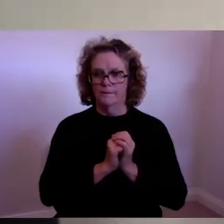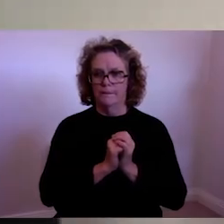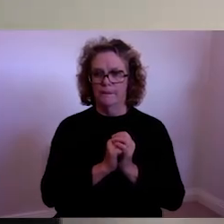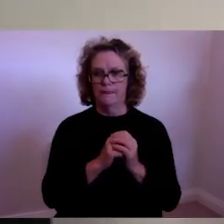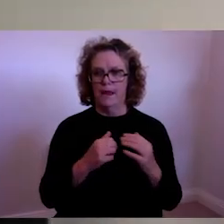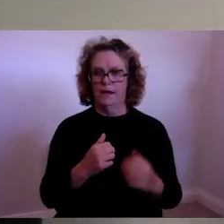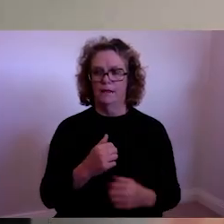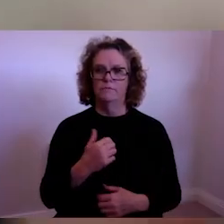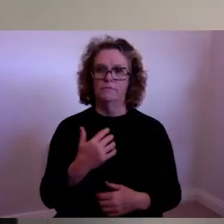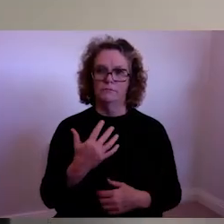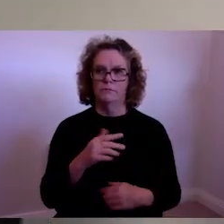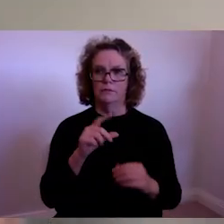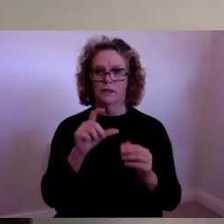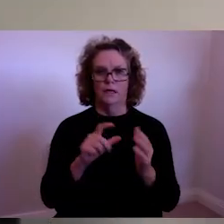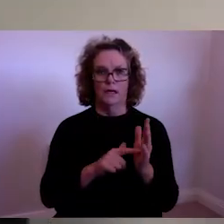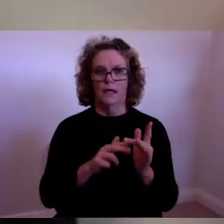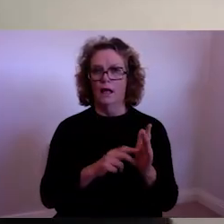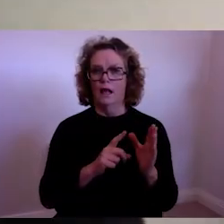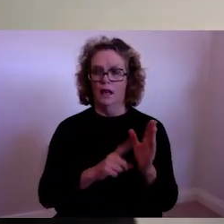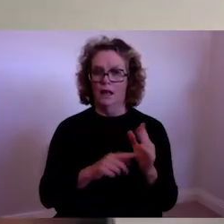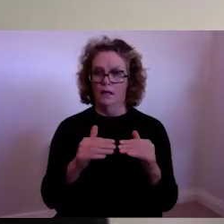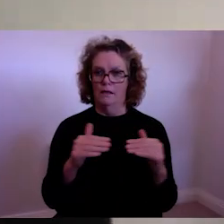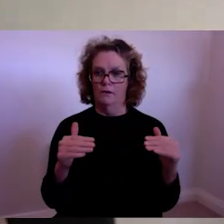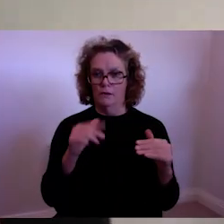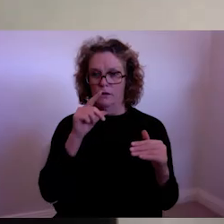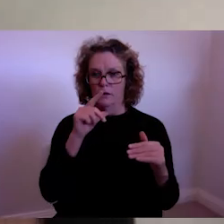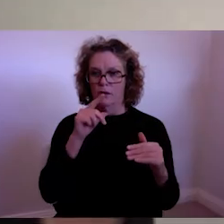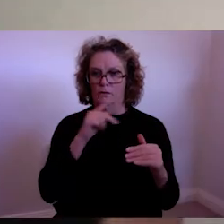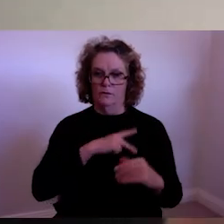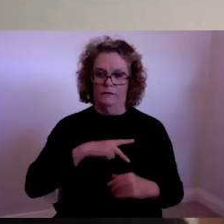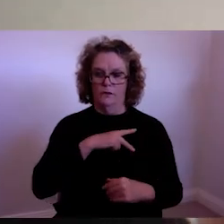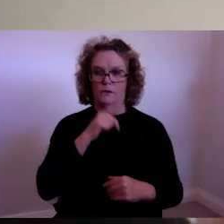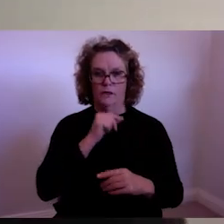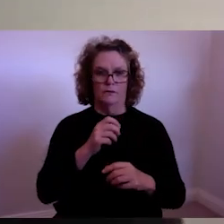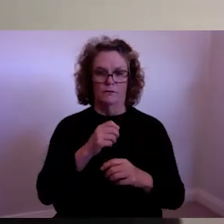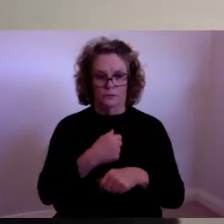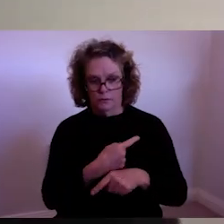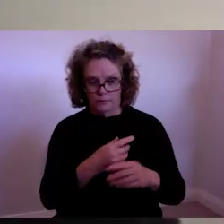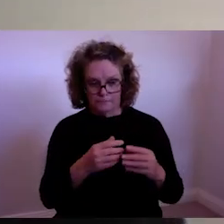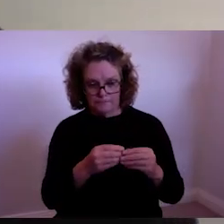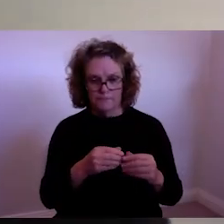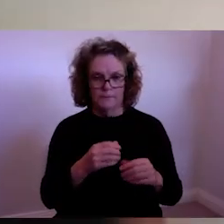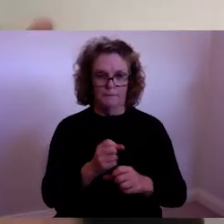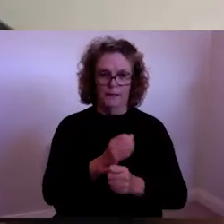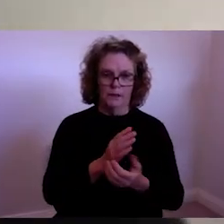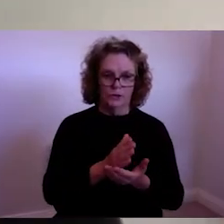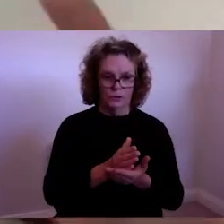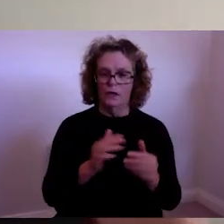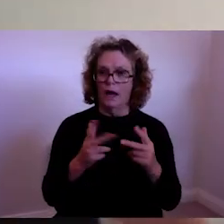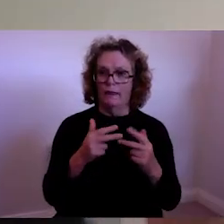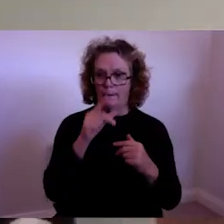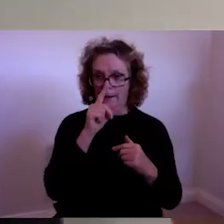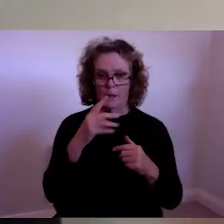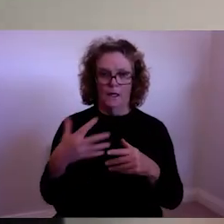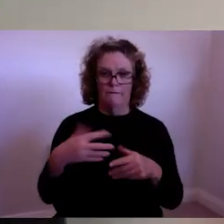clinical level, they can talk to and make sure that others involved in the in the